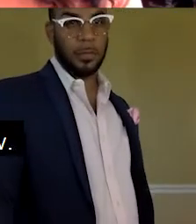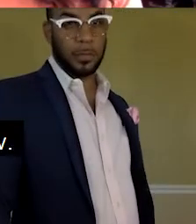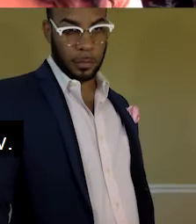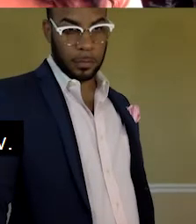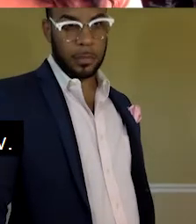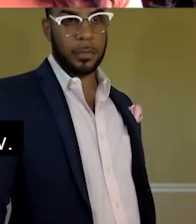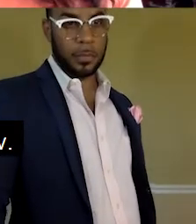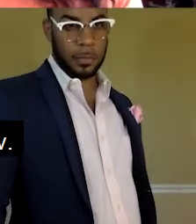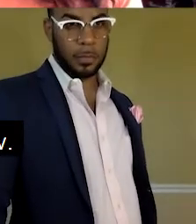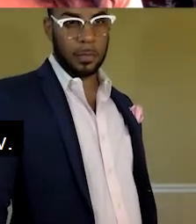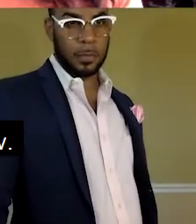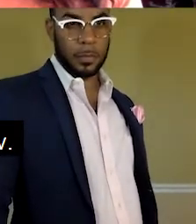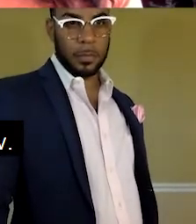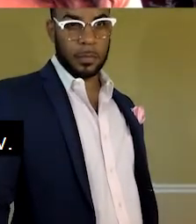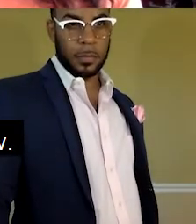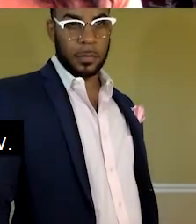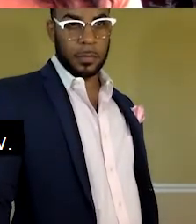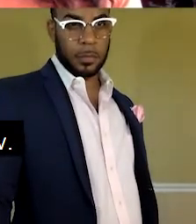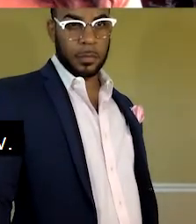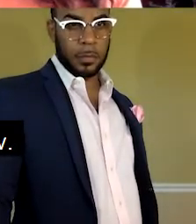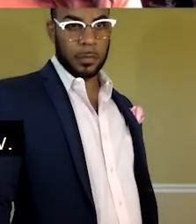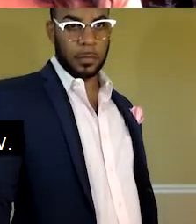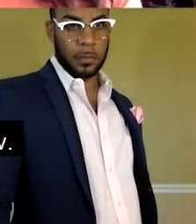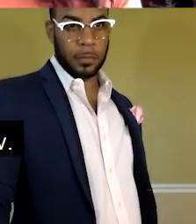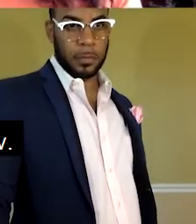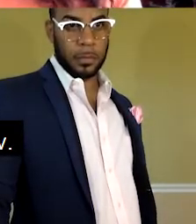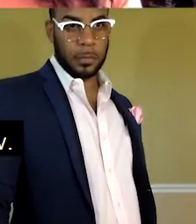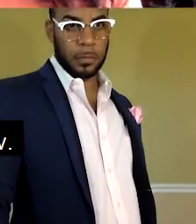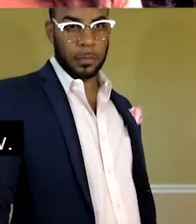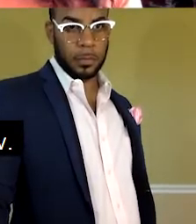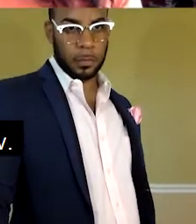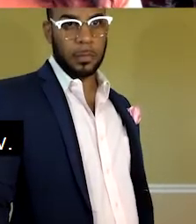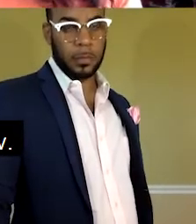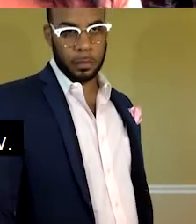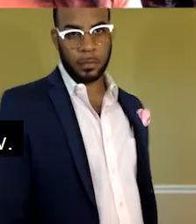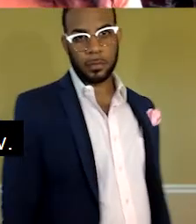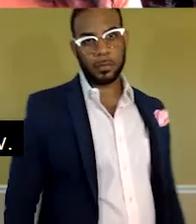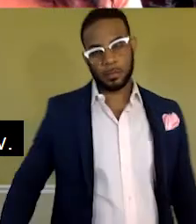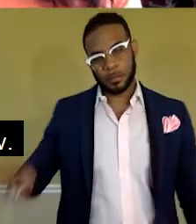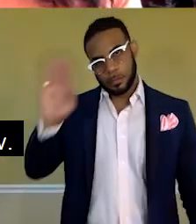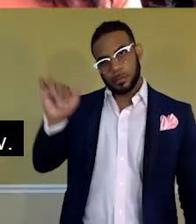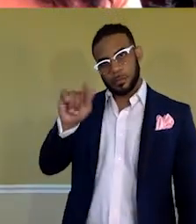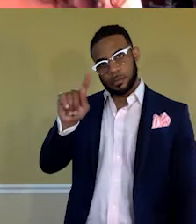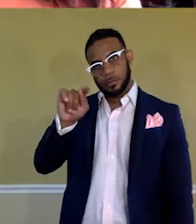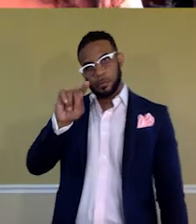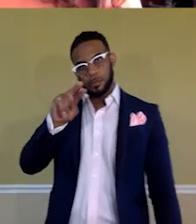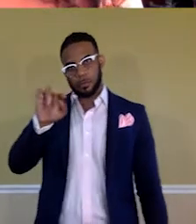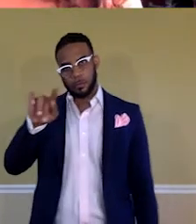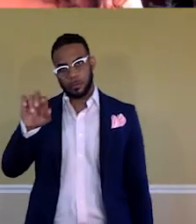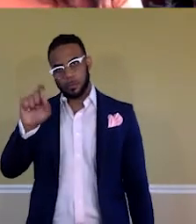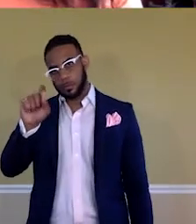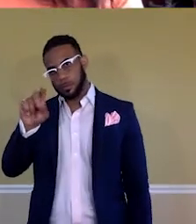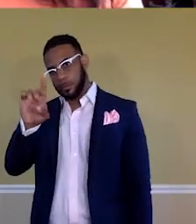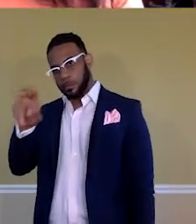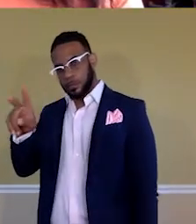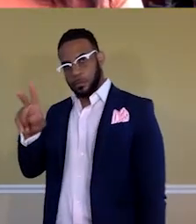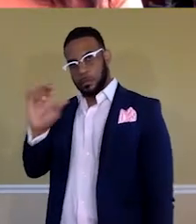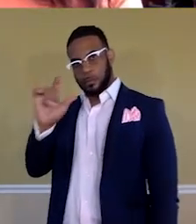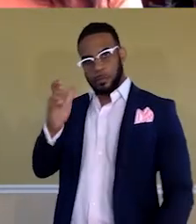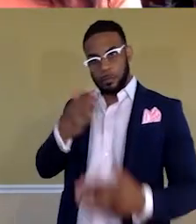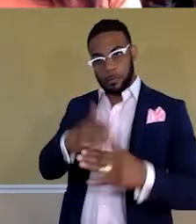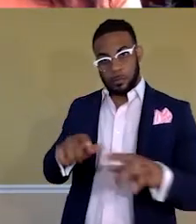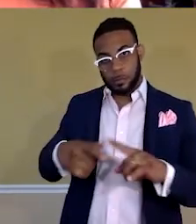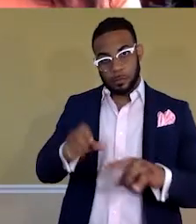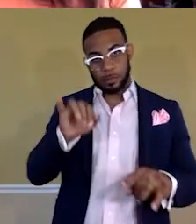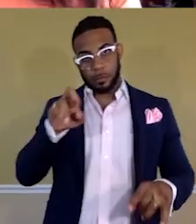painting, and you can check out her work on Instagram at tnotes.dev. When she needs a break from